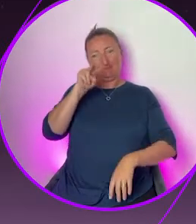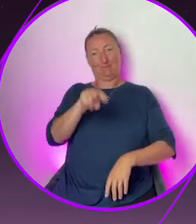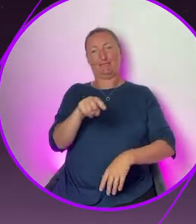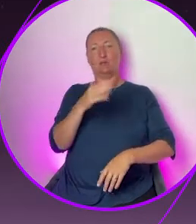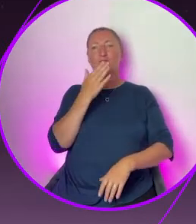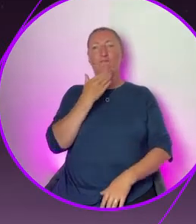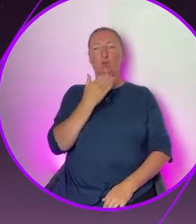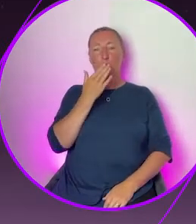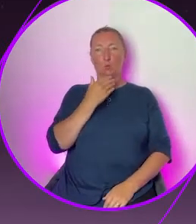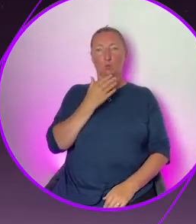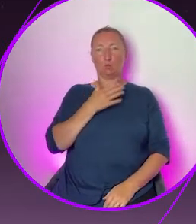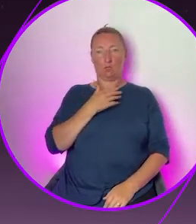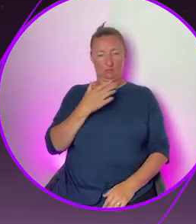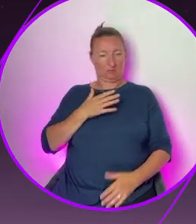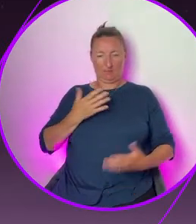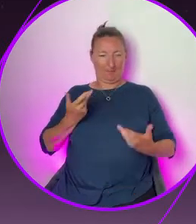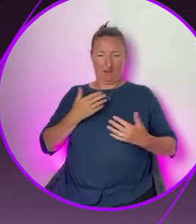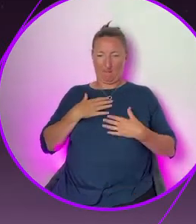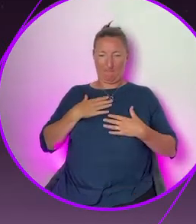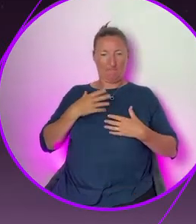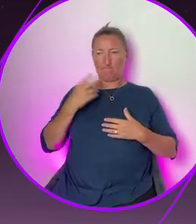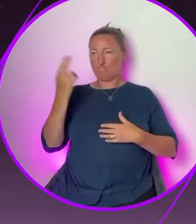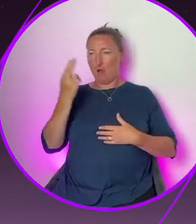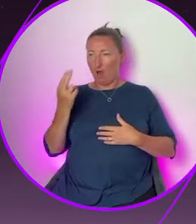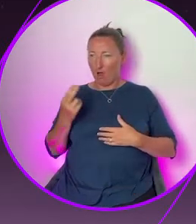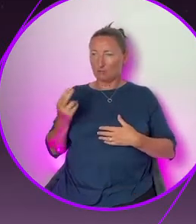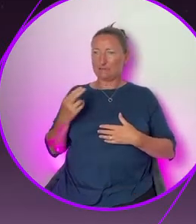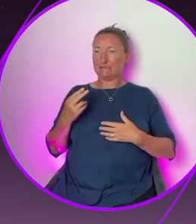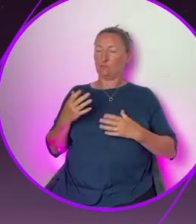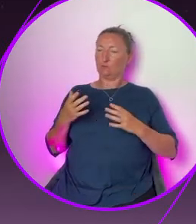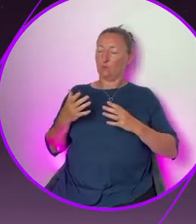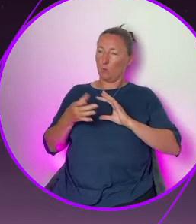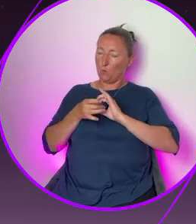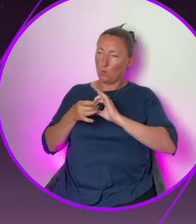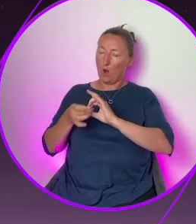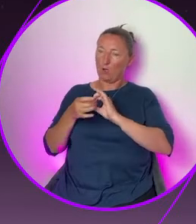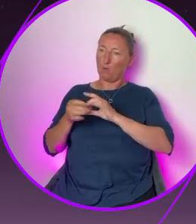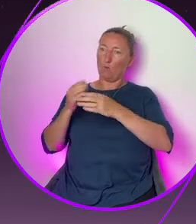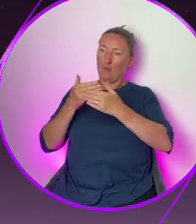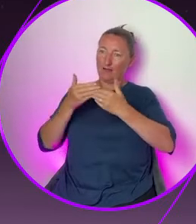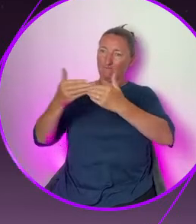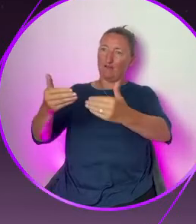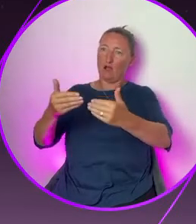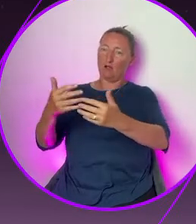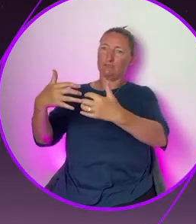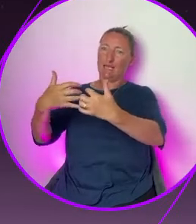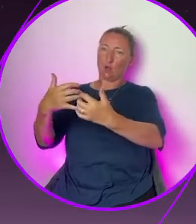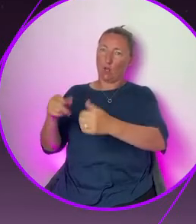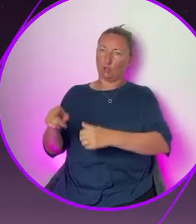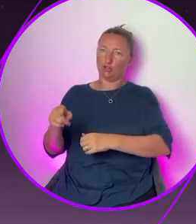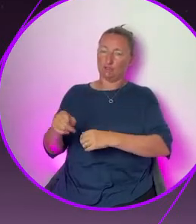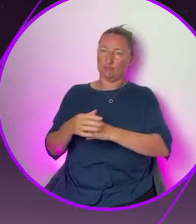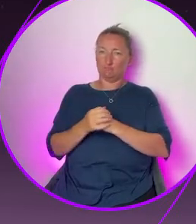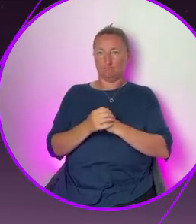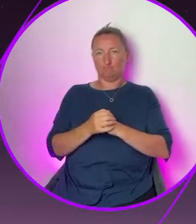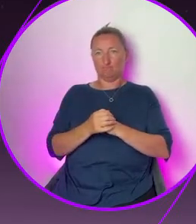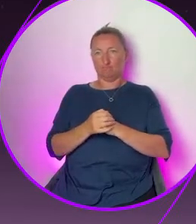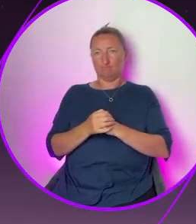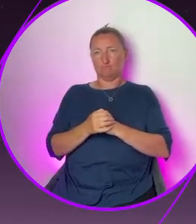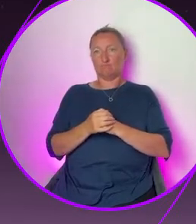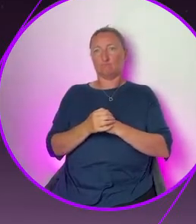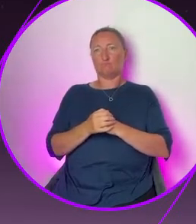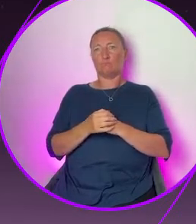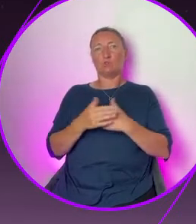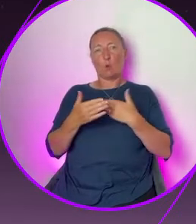the user is an artist working with advanced technologies. So from their perspective, having kind of a